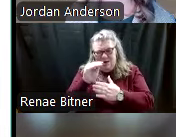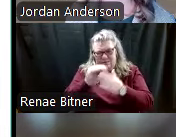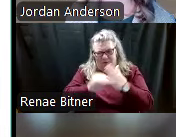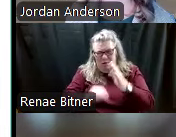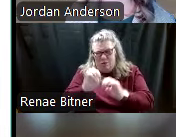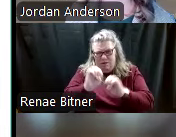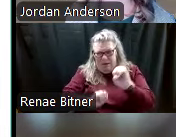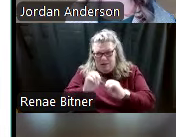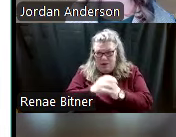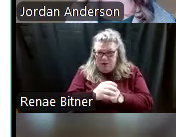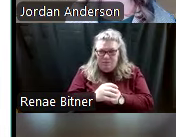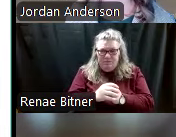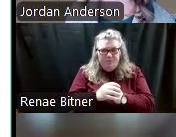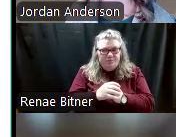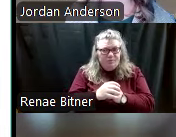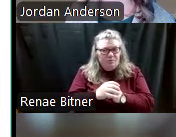evaluation.